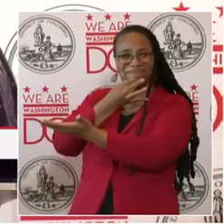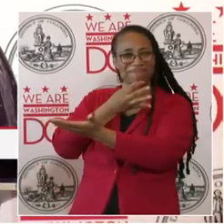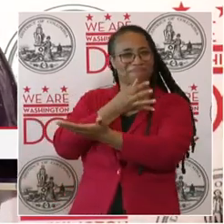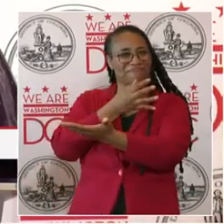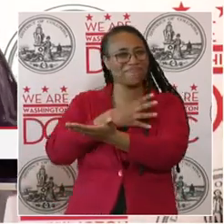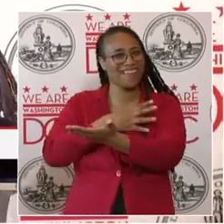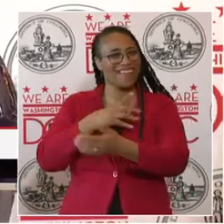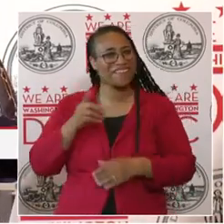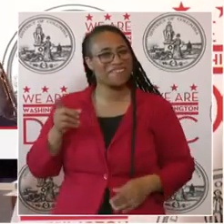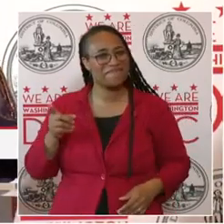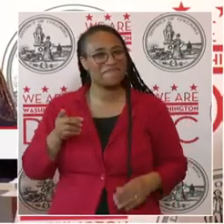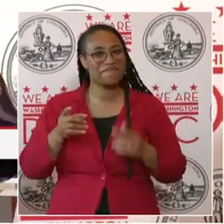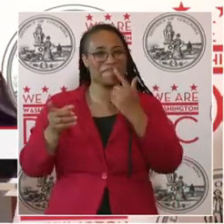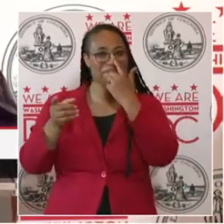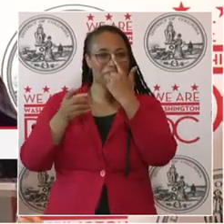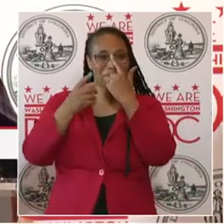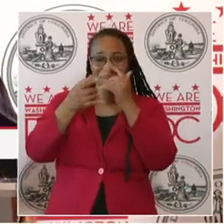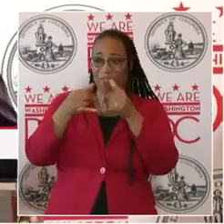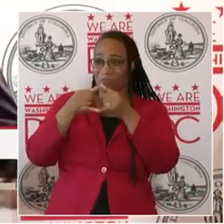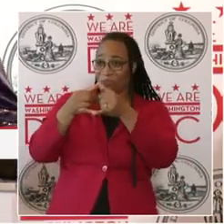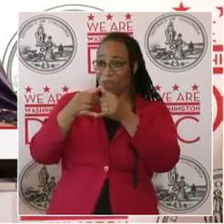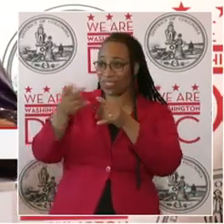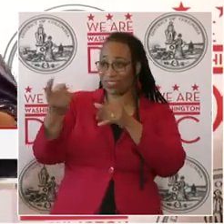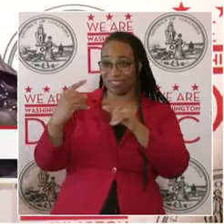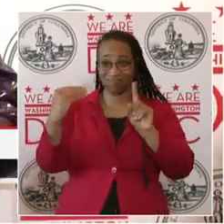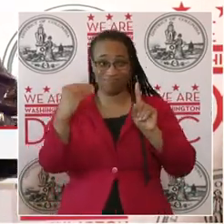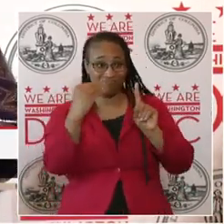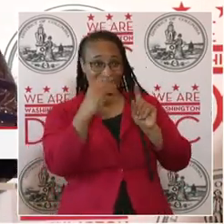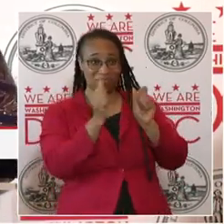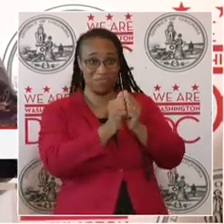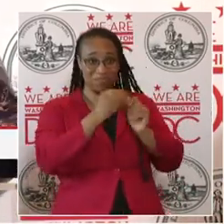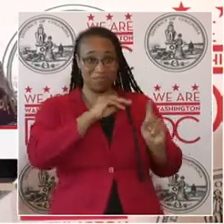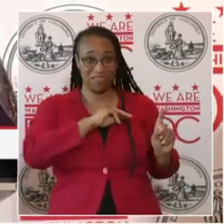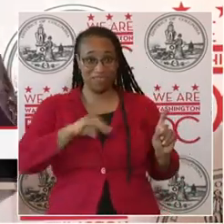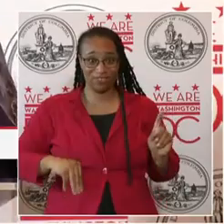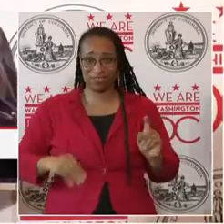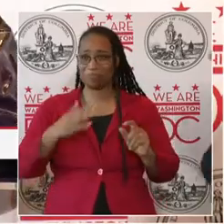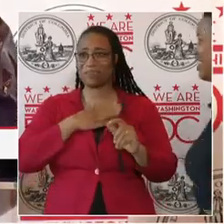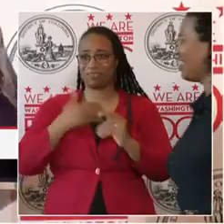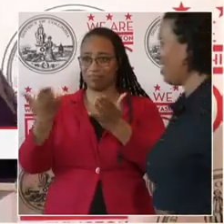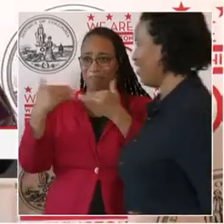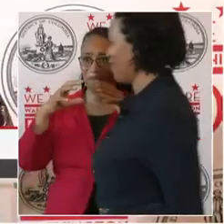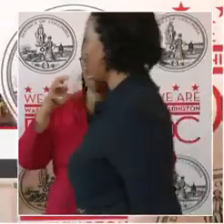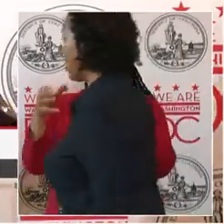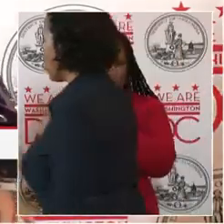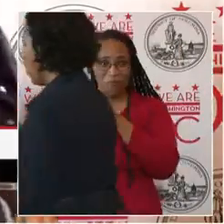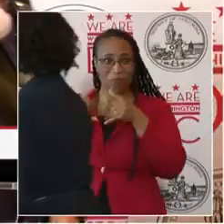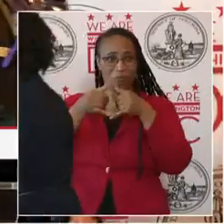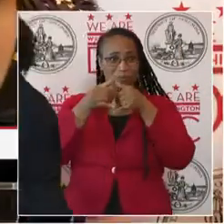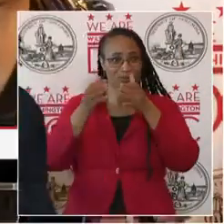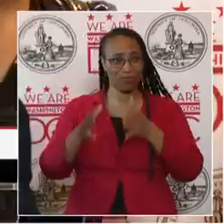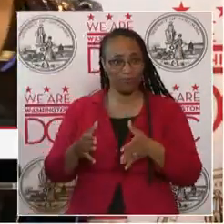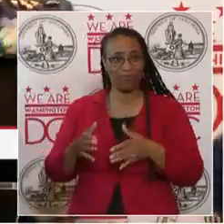take a photo with our mayor, Team Mopai, and our director of community affairs.